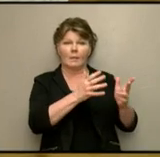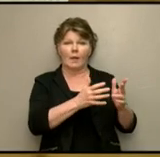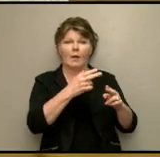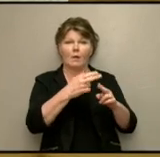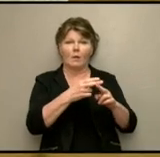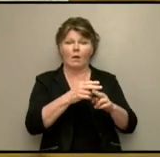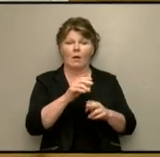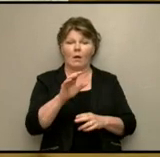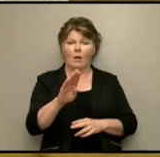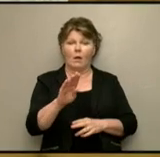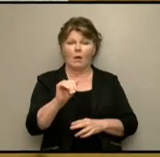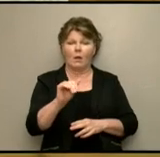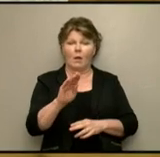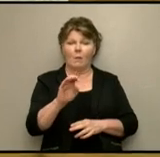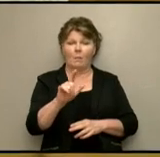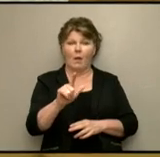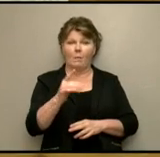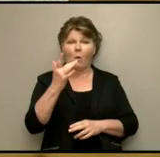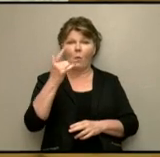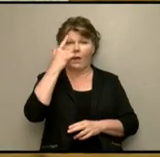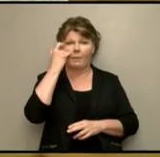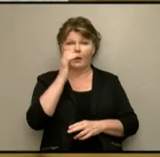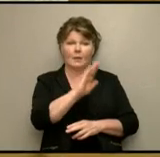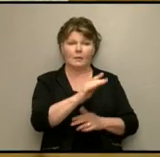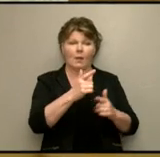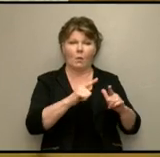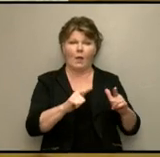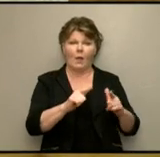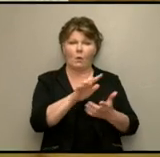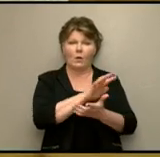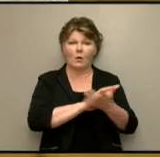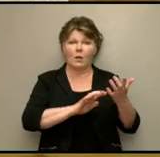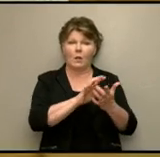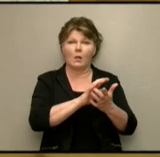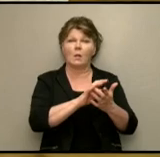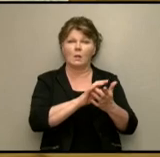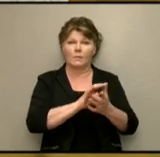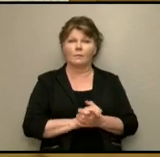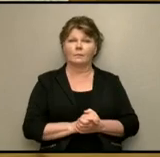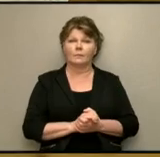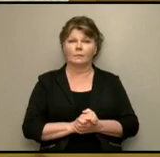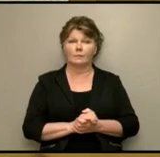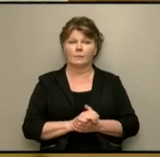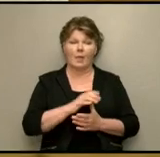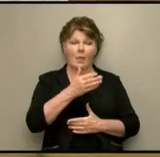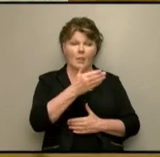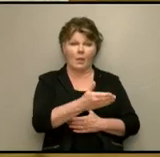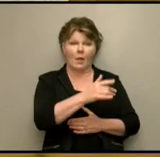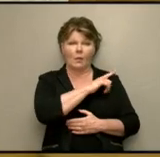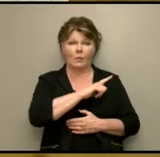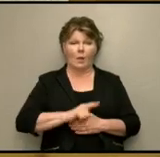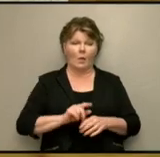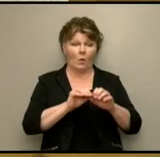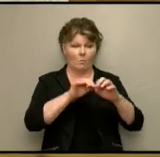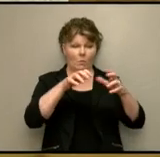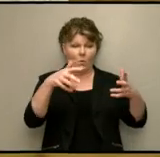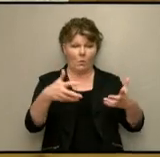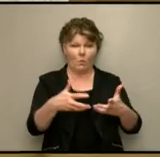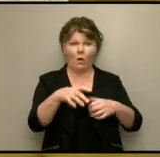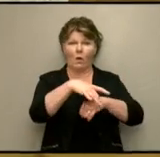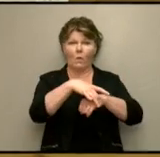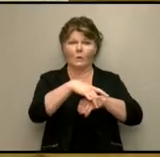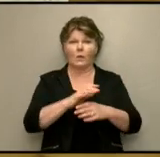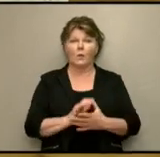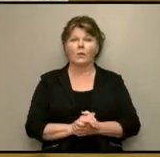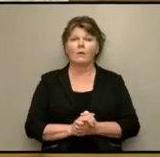was called Babel, because there the Lord confused the language of all the earth, and from there the Lord dispersed them over the face